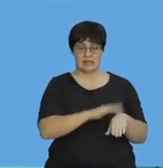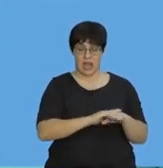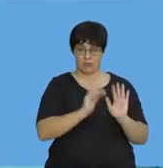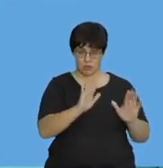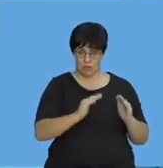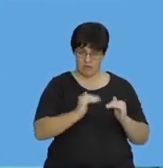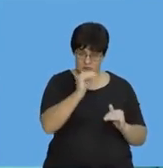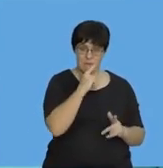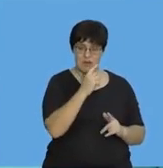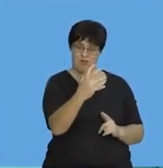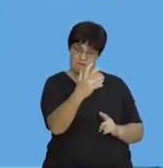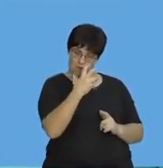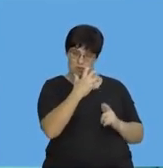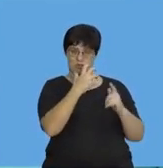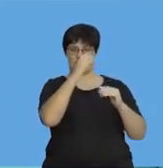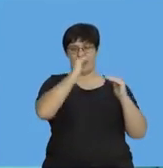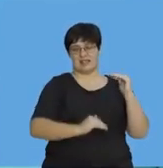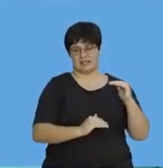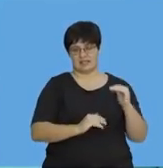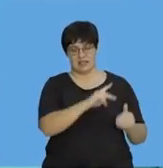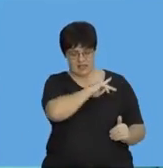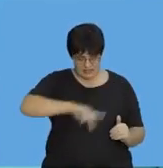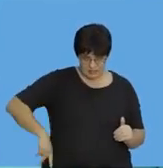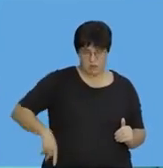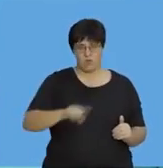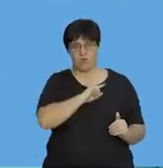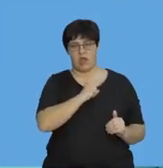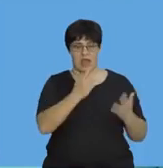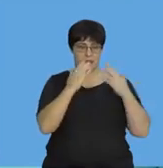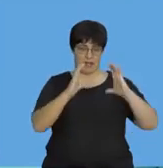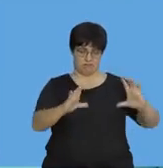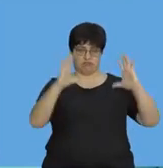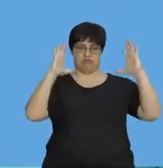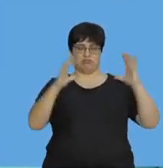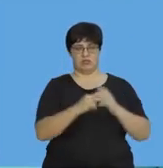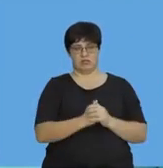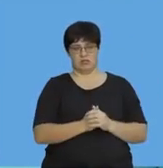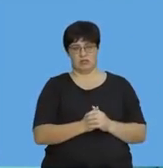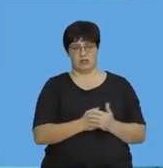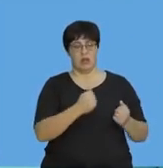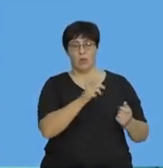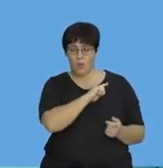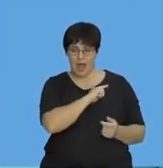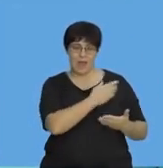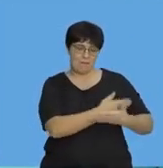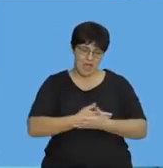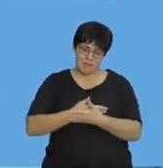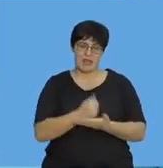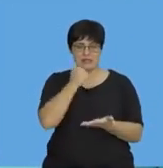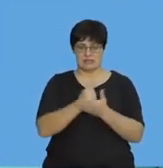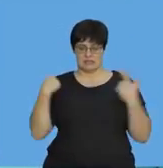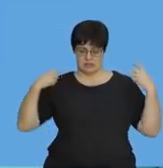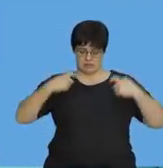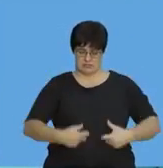the stopping time bigger, we can experience a smaller force. So you wear your seatbelts, you make sure you've got airbags. It's why babies must be in